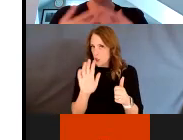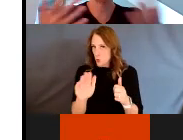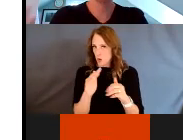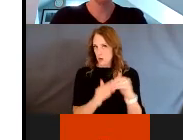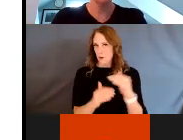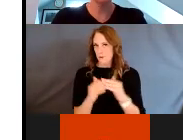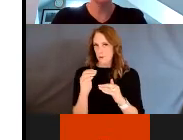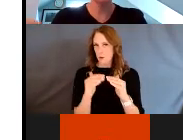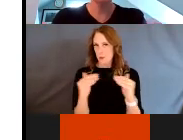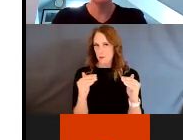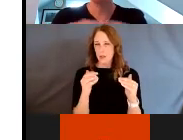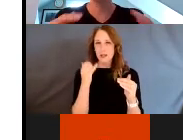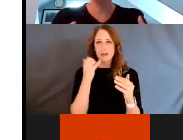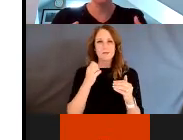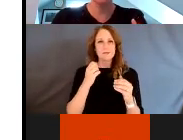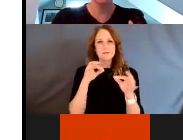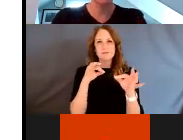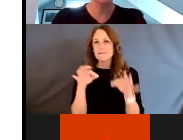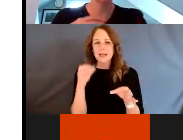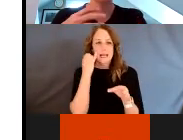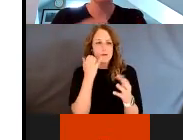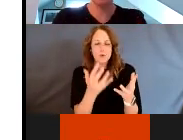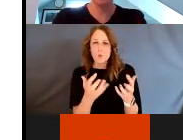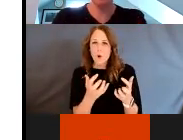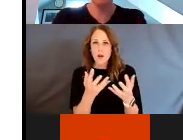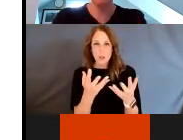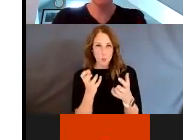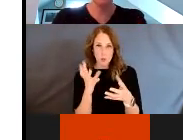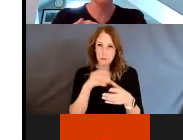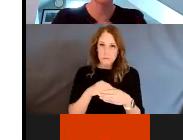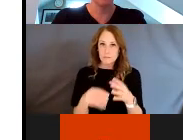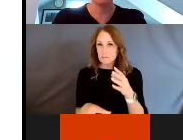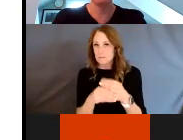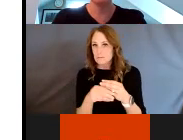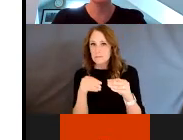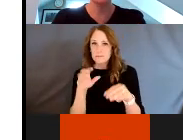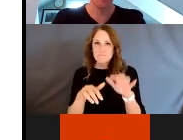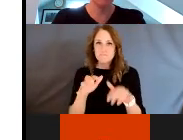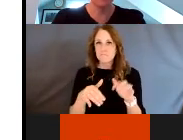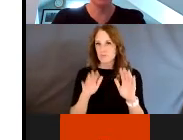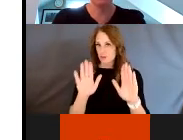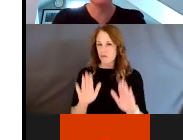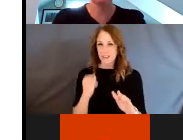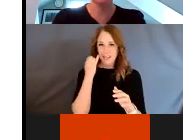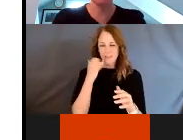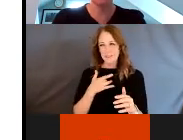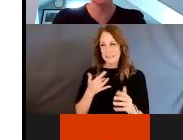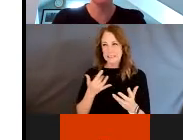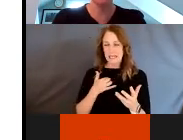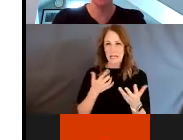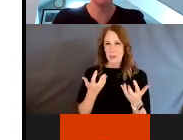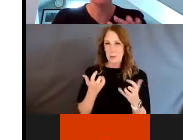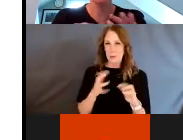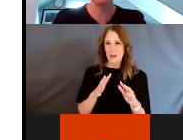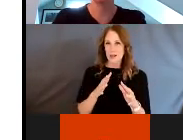Please share if you want to, if you want to engage, if you want to talk about self-care, great. If you don't and you want to keep self-care